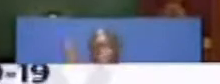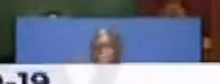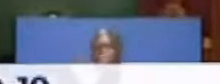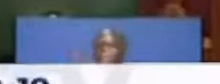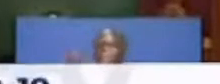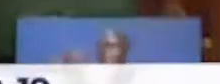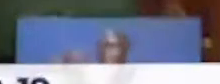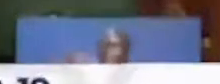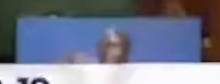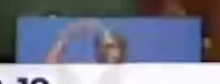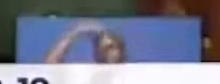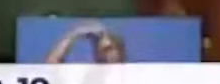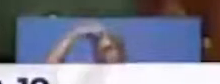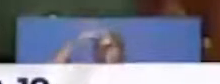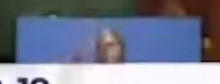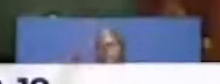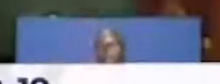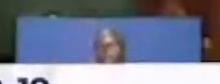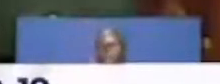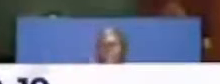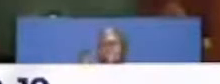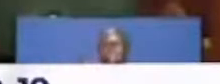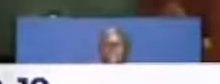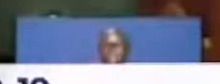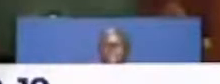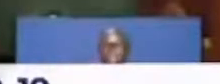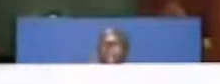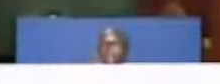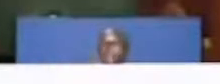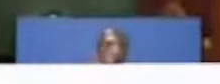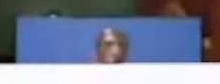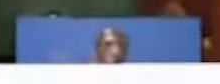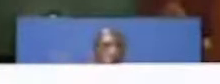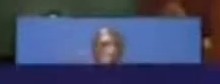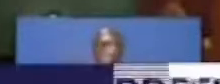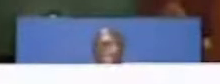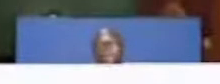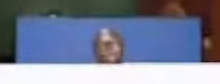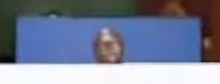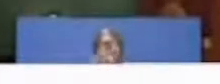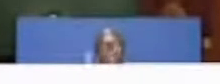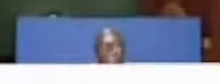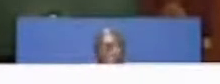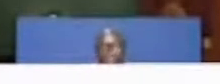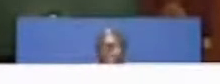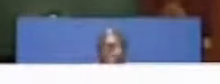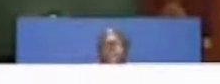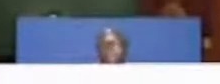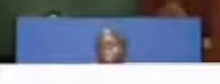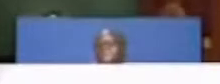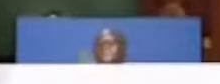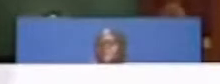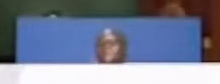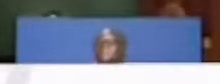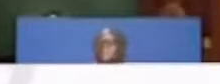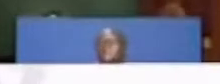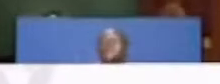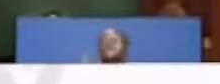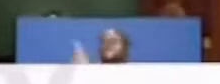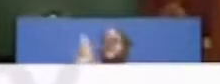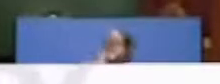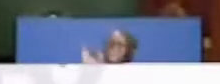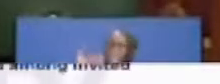Lamu is half the distance to the west compared to the port of Shanghai. If we are to see the port of Lamu